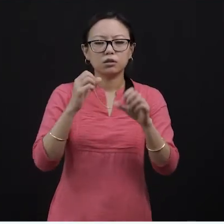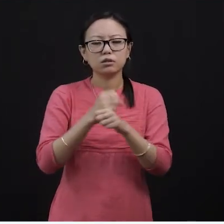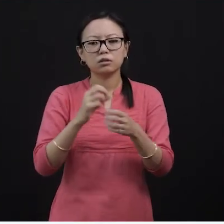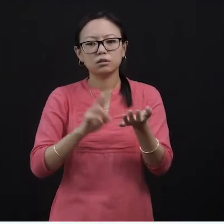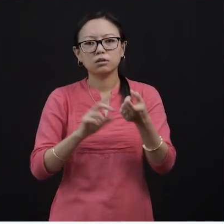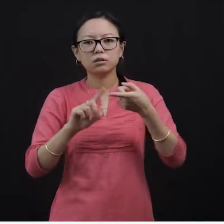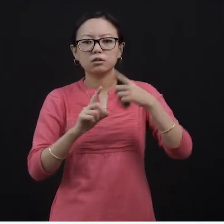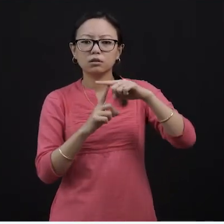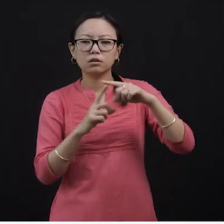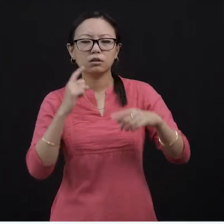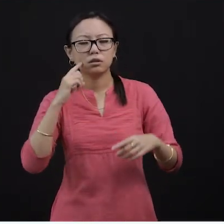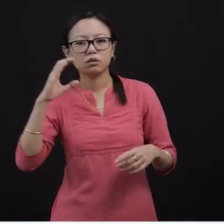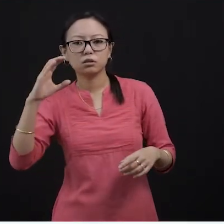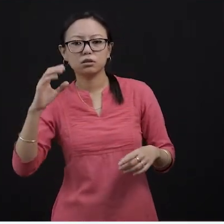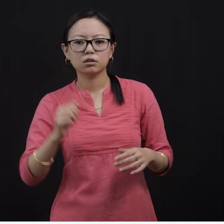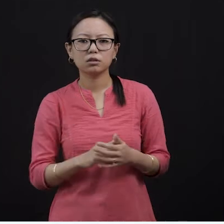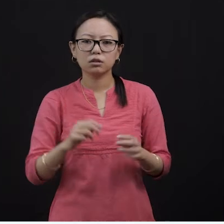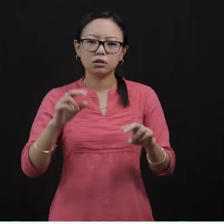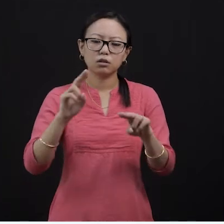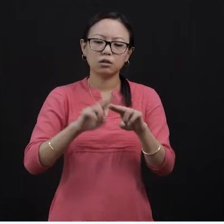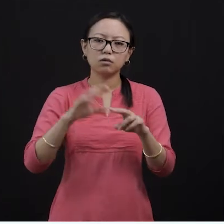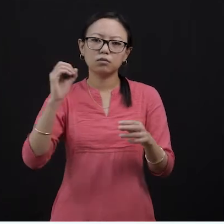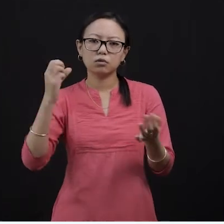I'll give you an example. If you have two magnets,